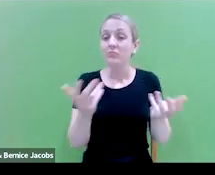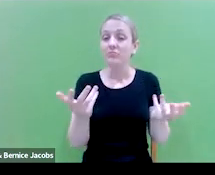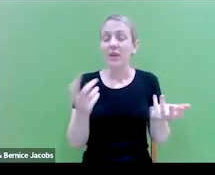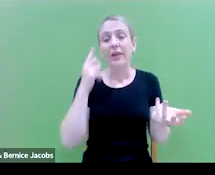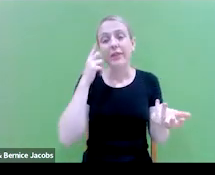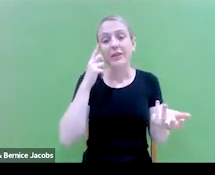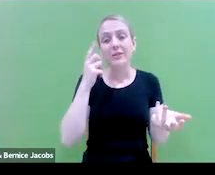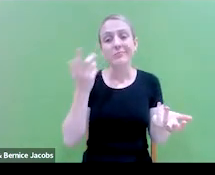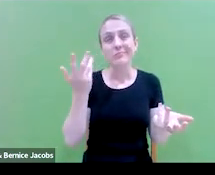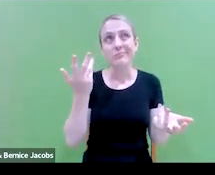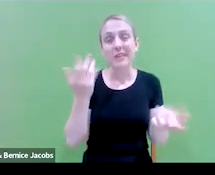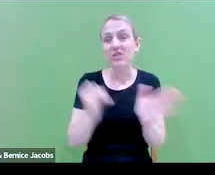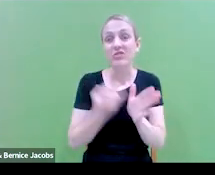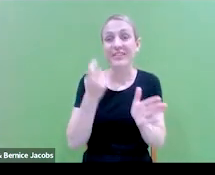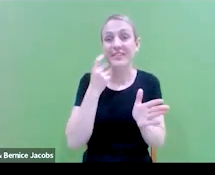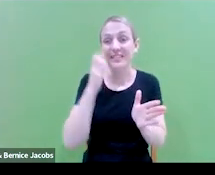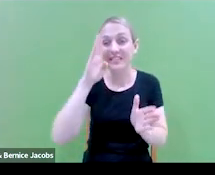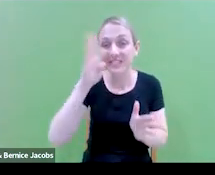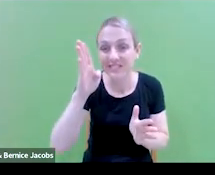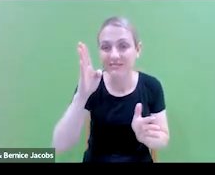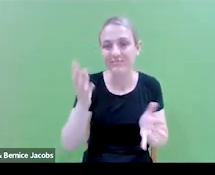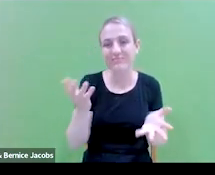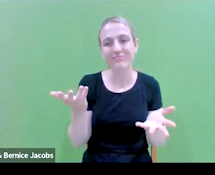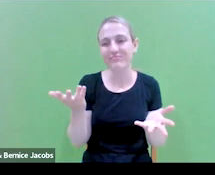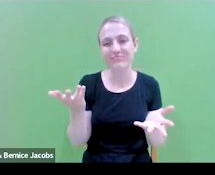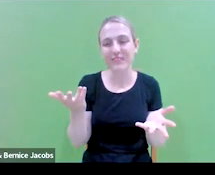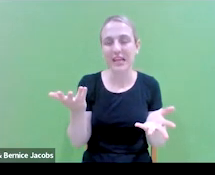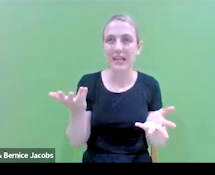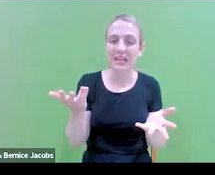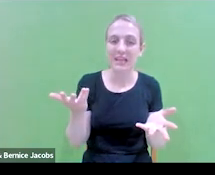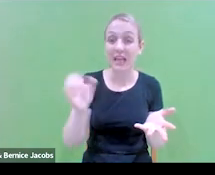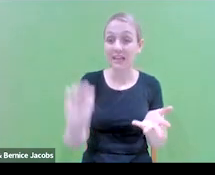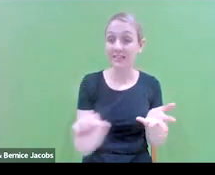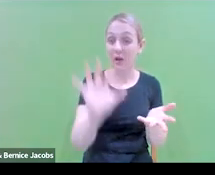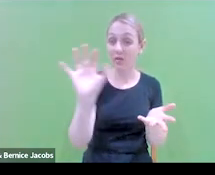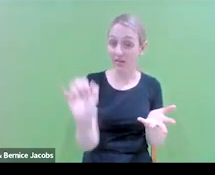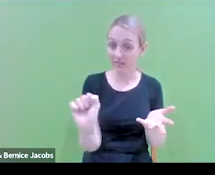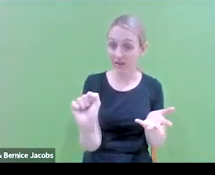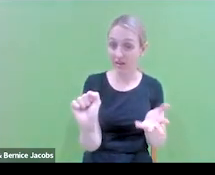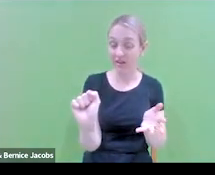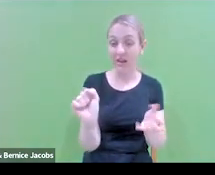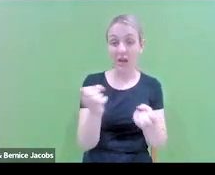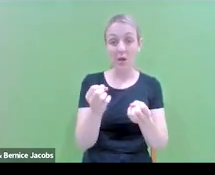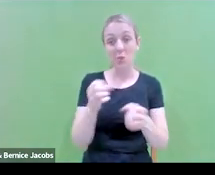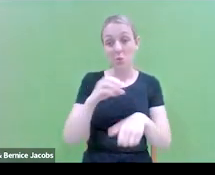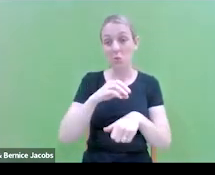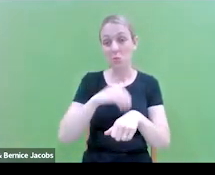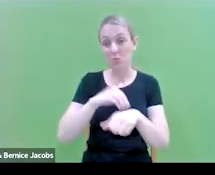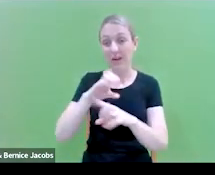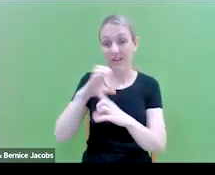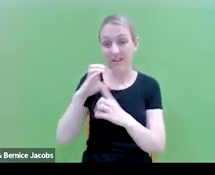it's not as easy as it seems. There's also, South Africa's got a big culture of,